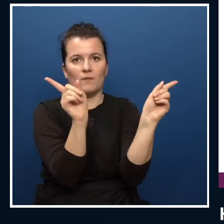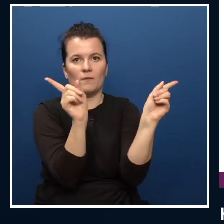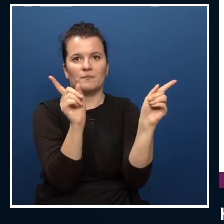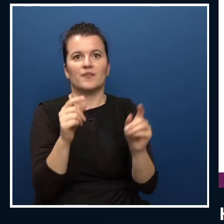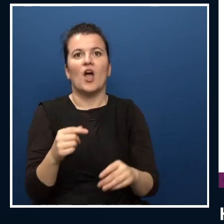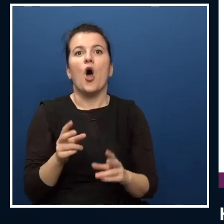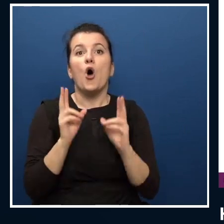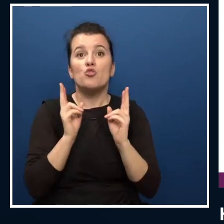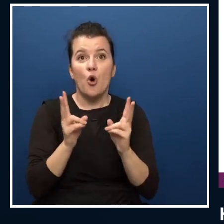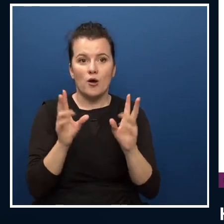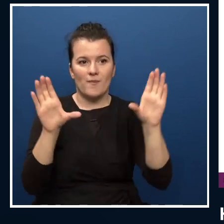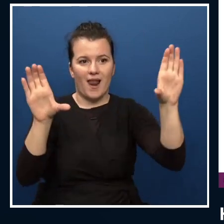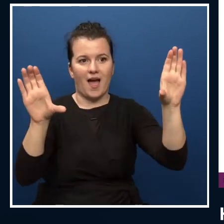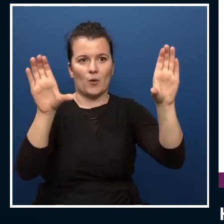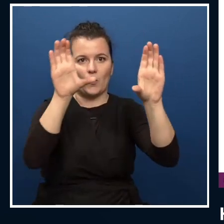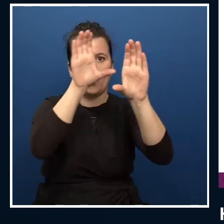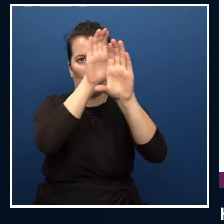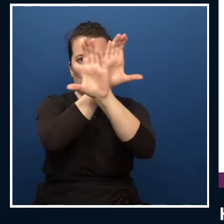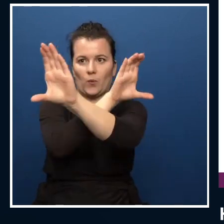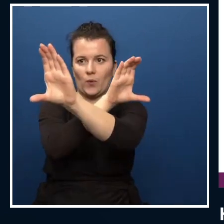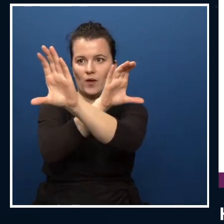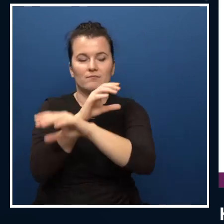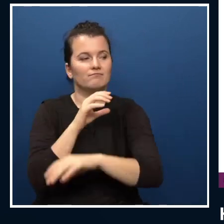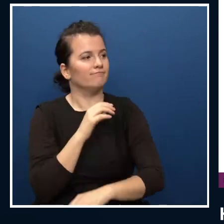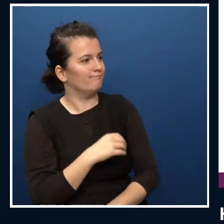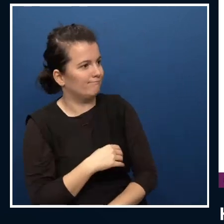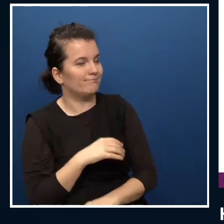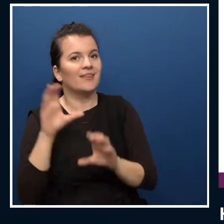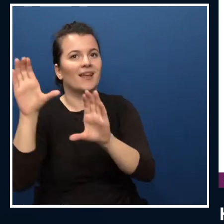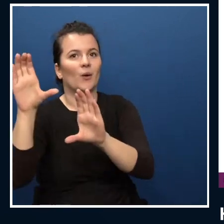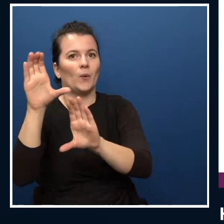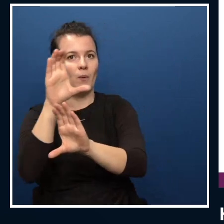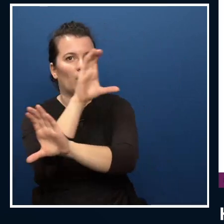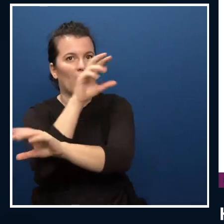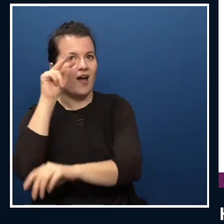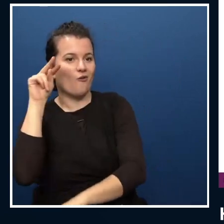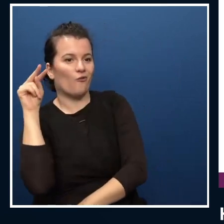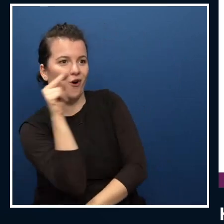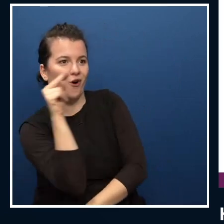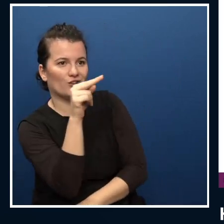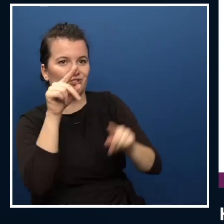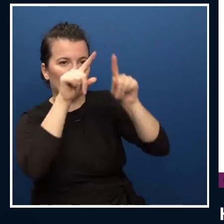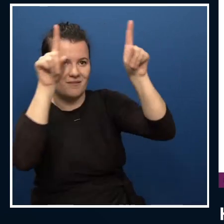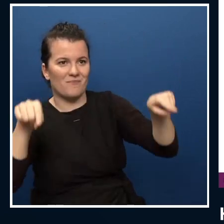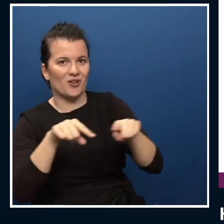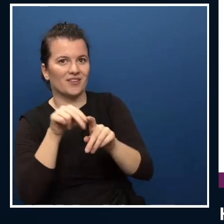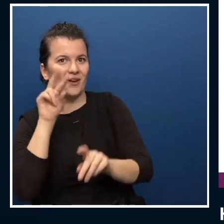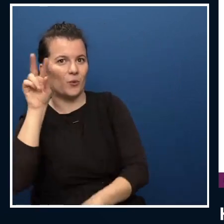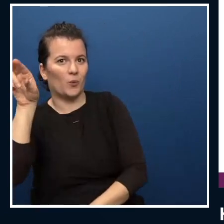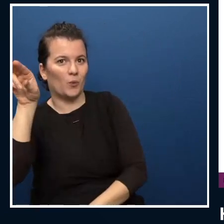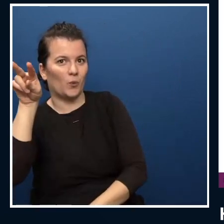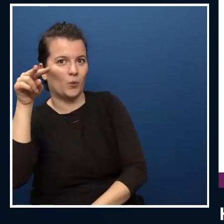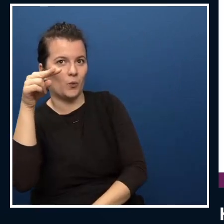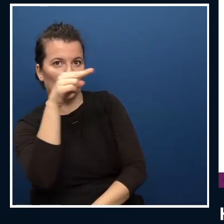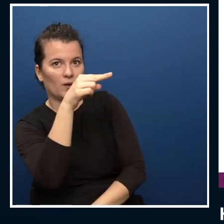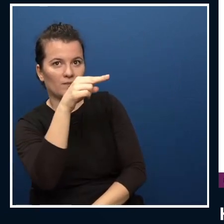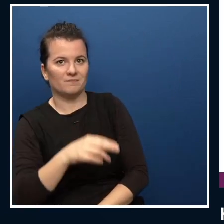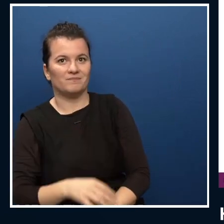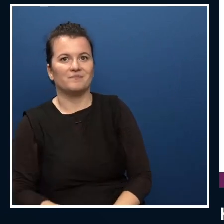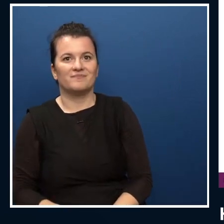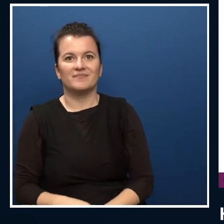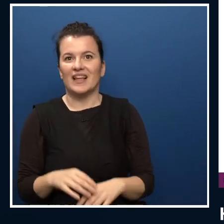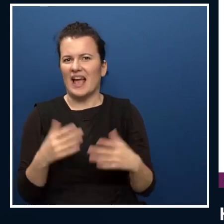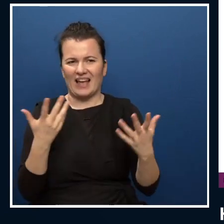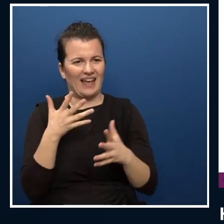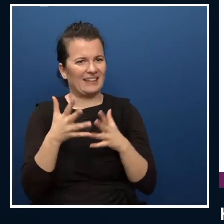should have made it so I'm looking at this monitor, and then I'd be able to like point at the code. This is a stupid